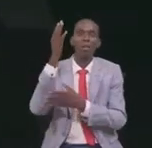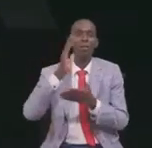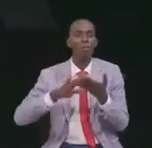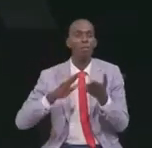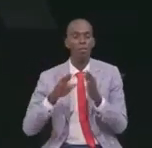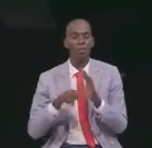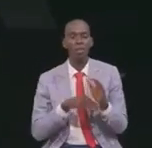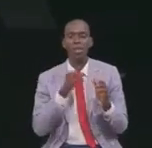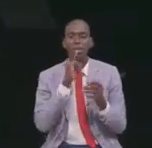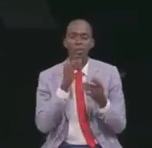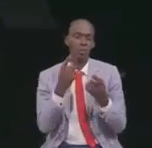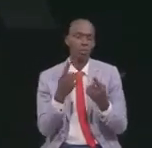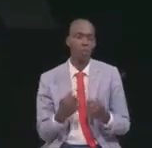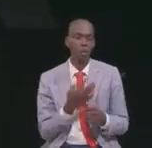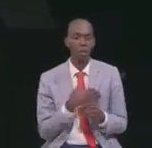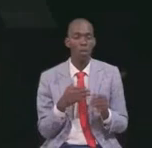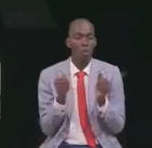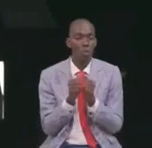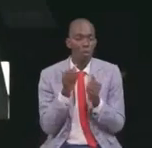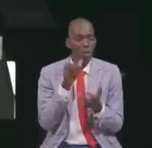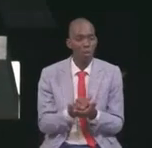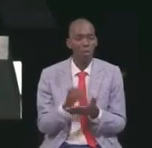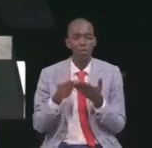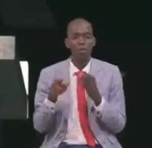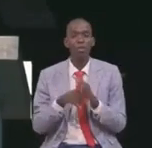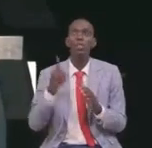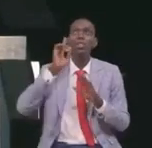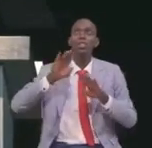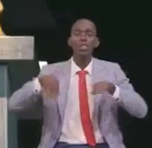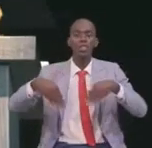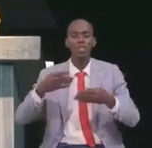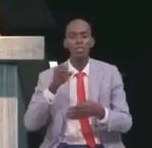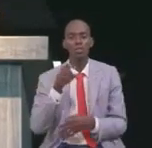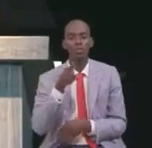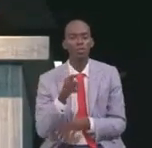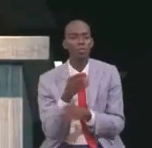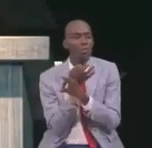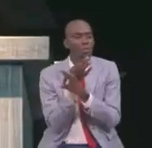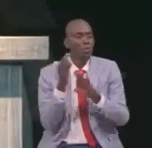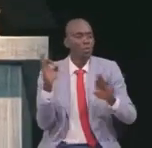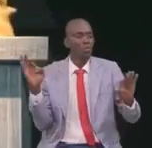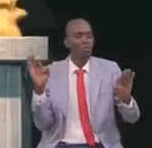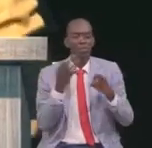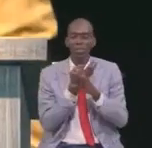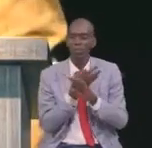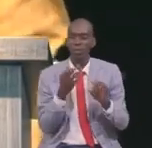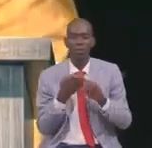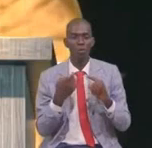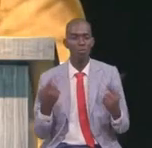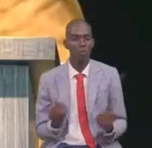is coming. And with that forgiveness, he gives freedom. Freedom. Freedom from sin,